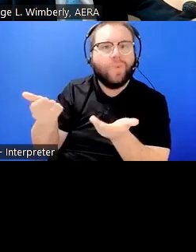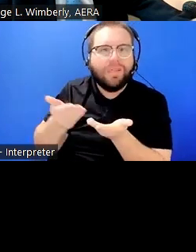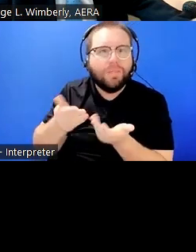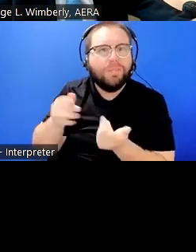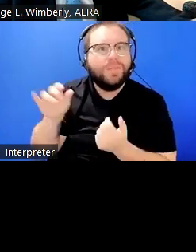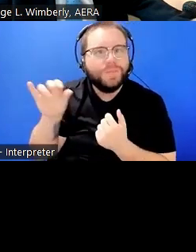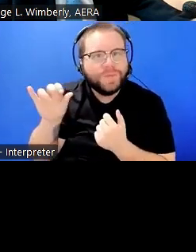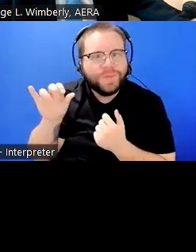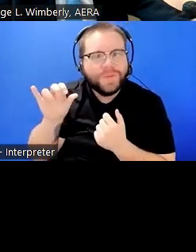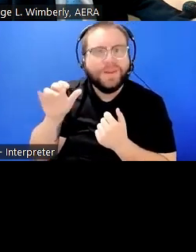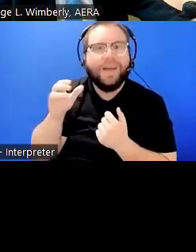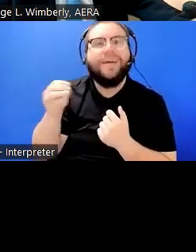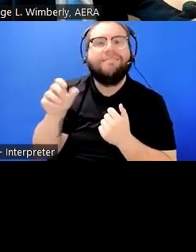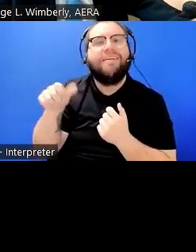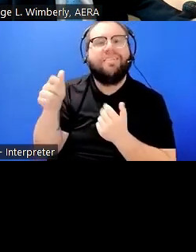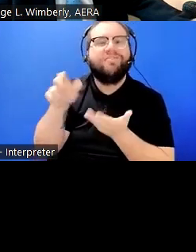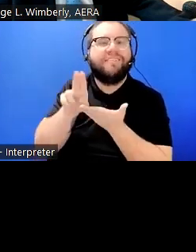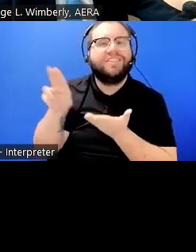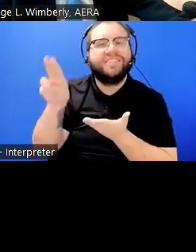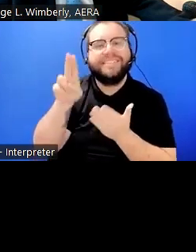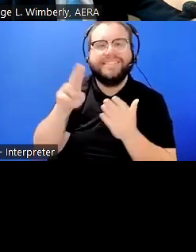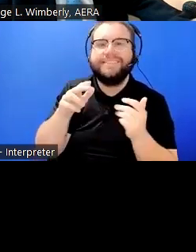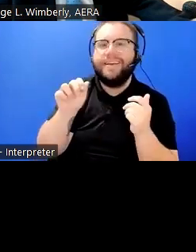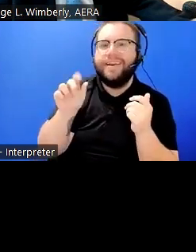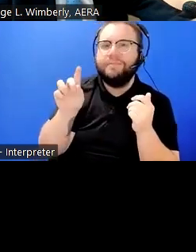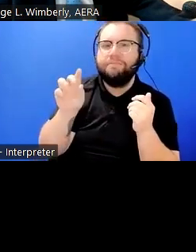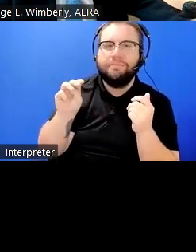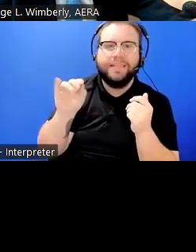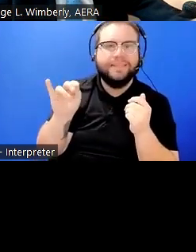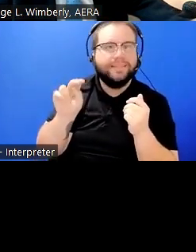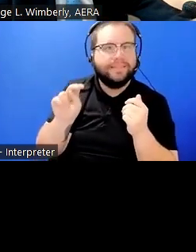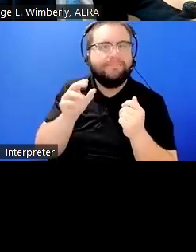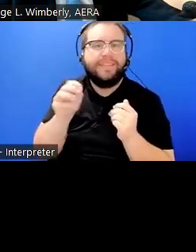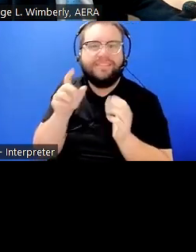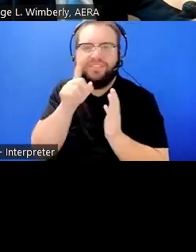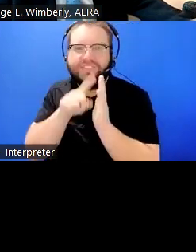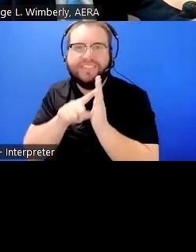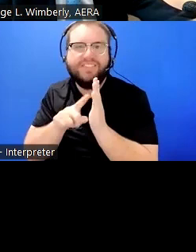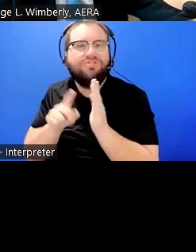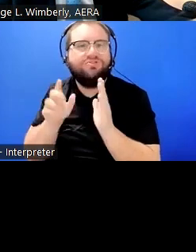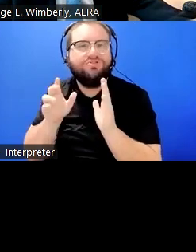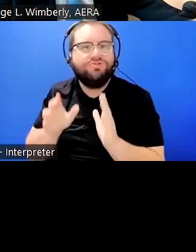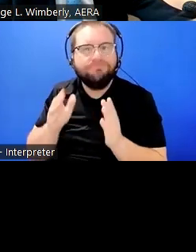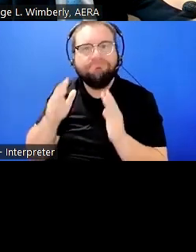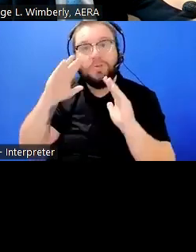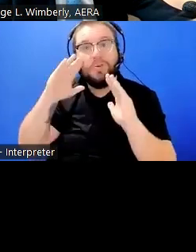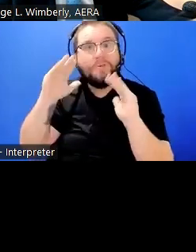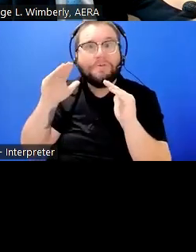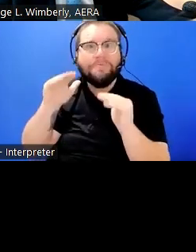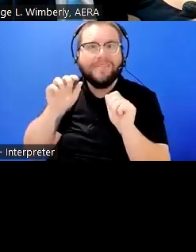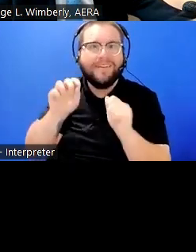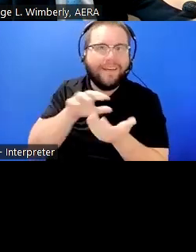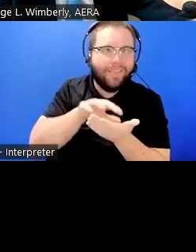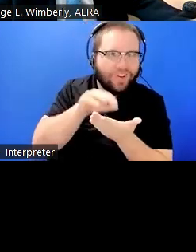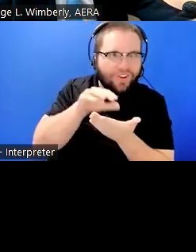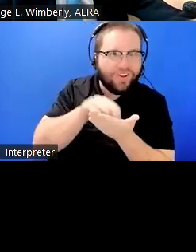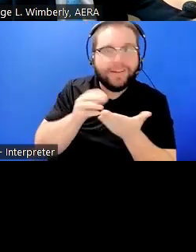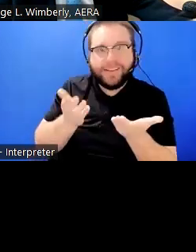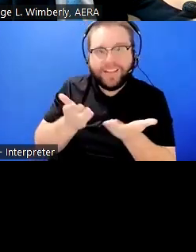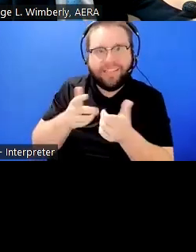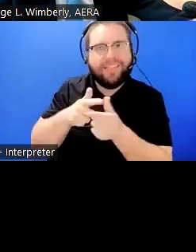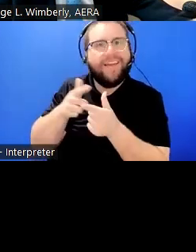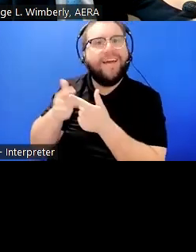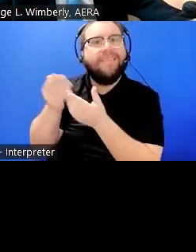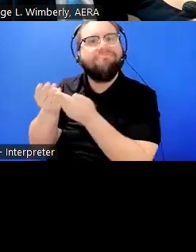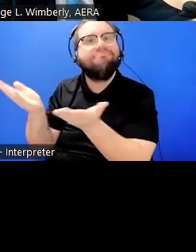other university administrators and researchers. Hopefully, you'll be able to share this information from this from the webinar